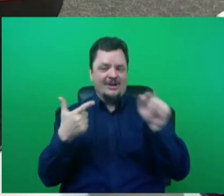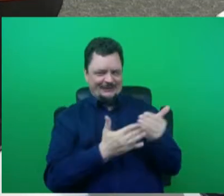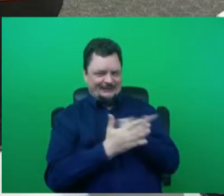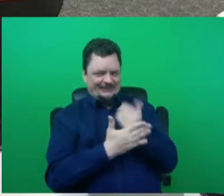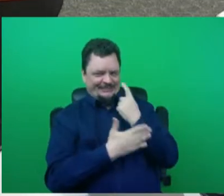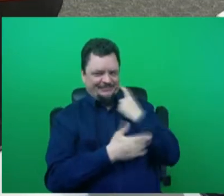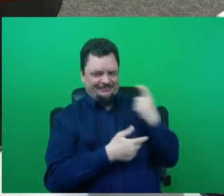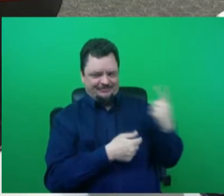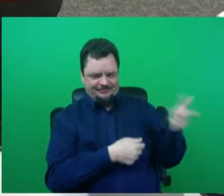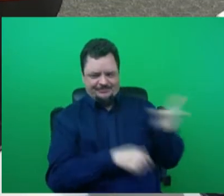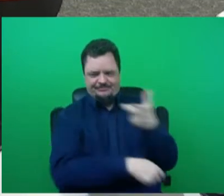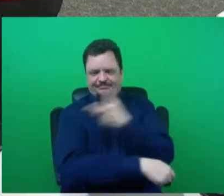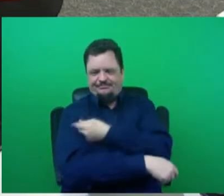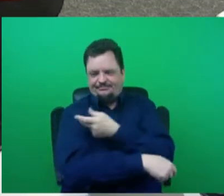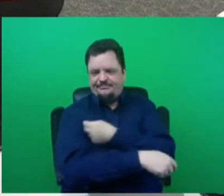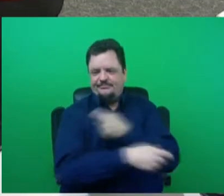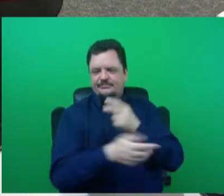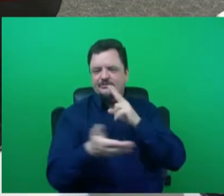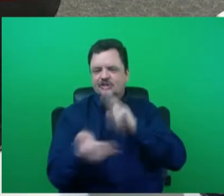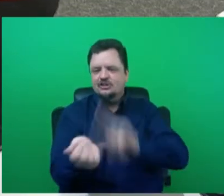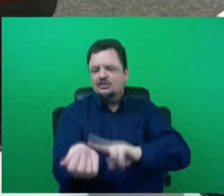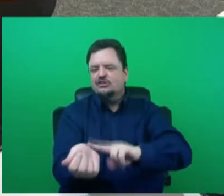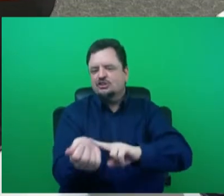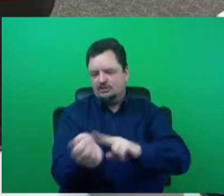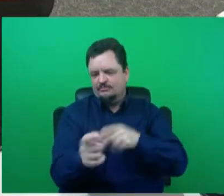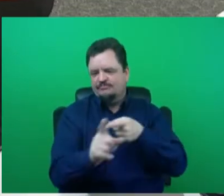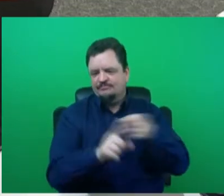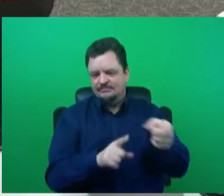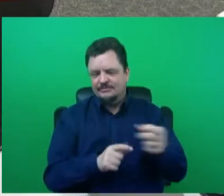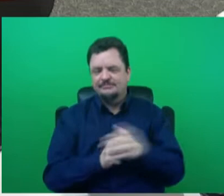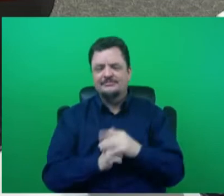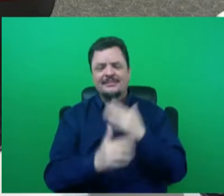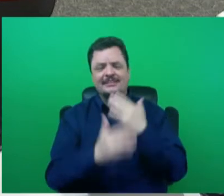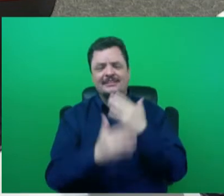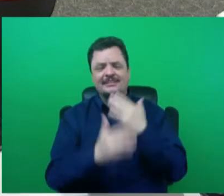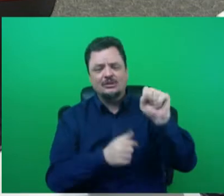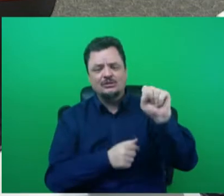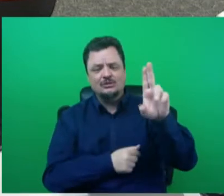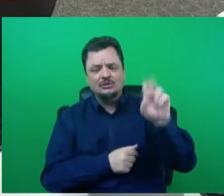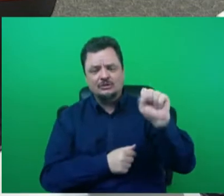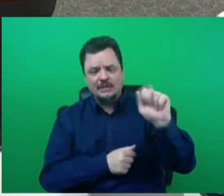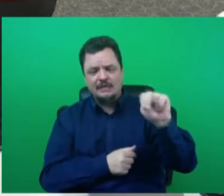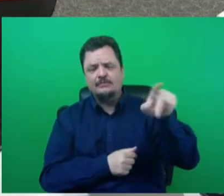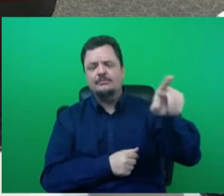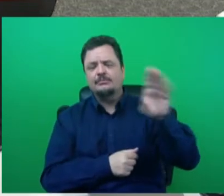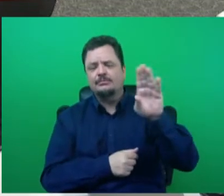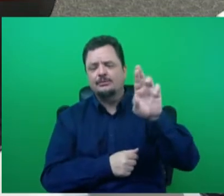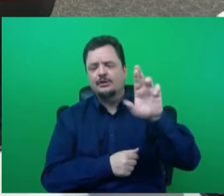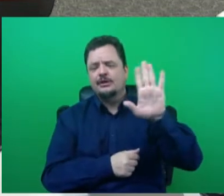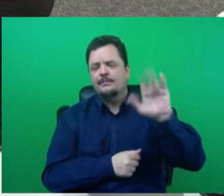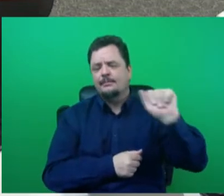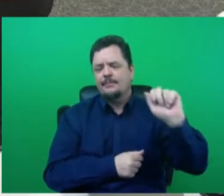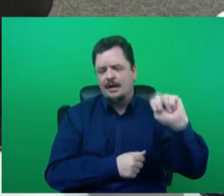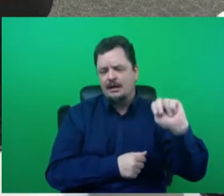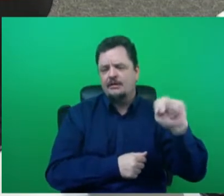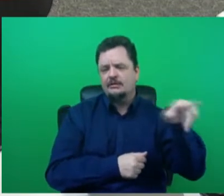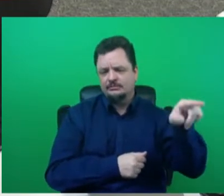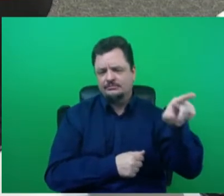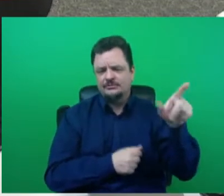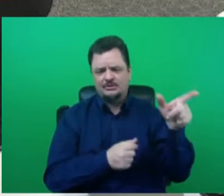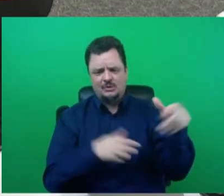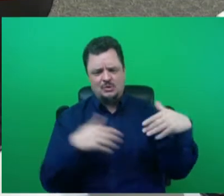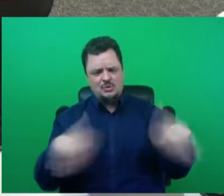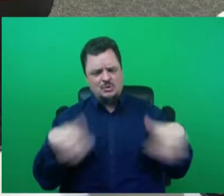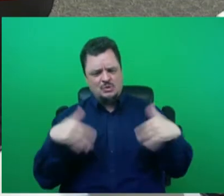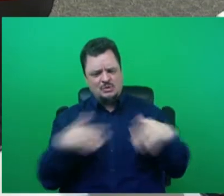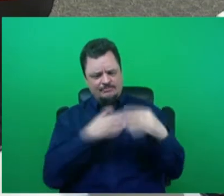want to thank Susan, Deanne, and Brenda for your incredible leadership over the last couple of years. To say that it's been challenging would be an